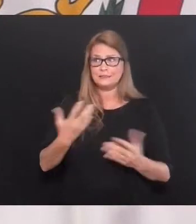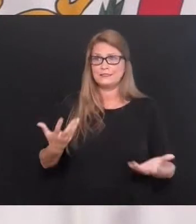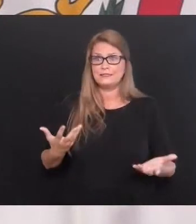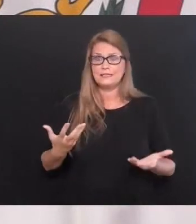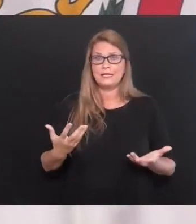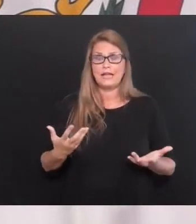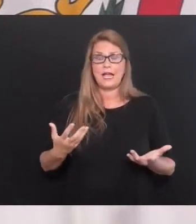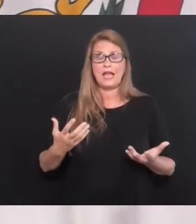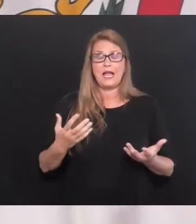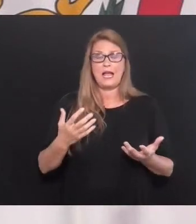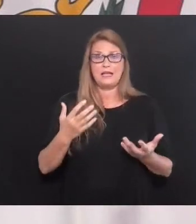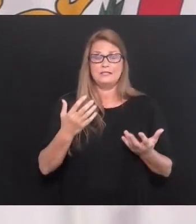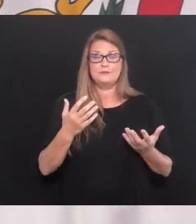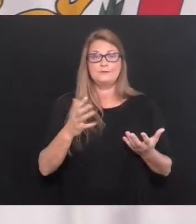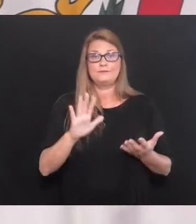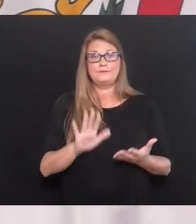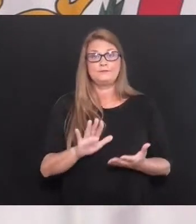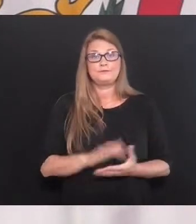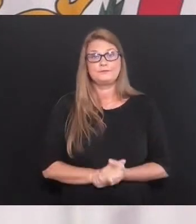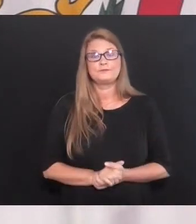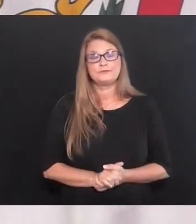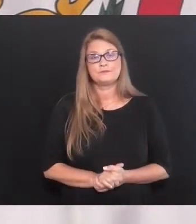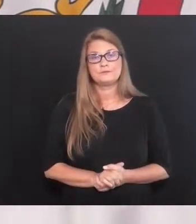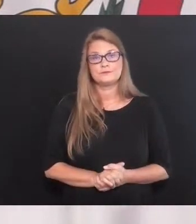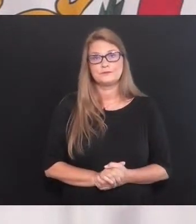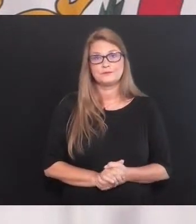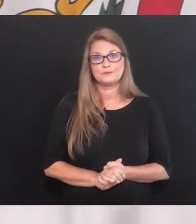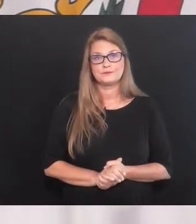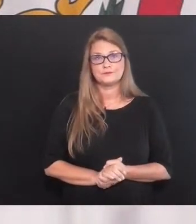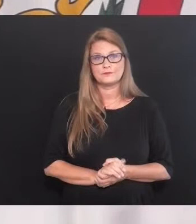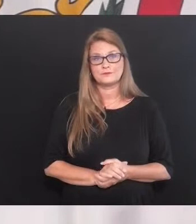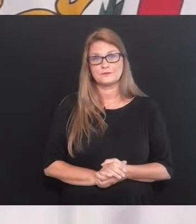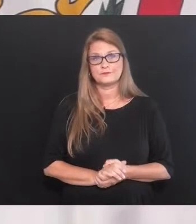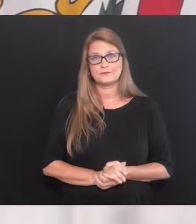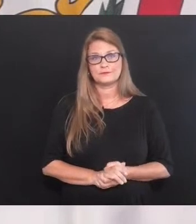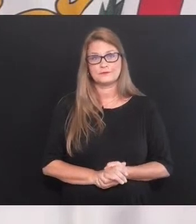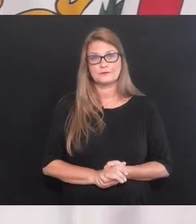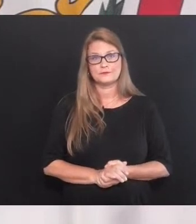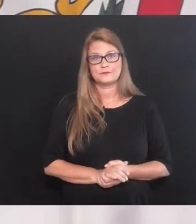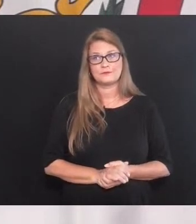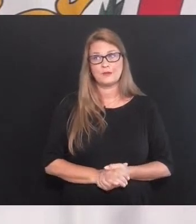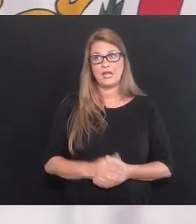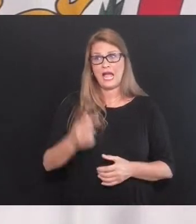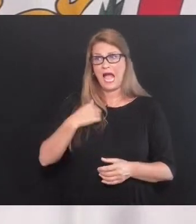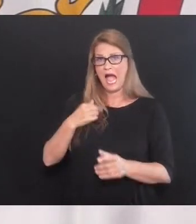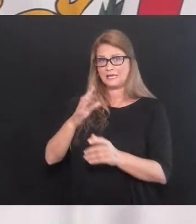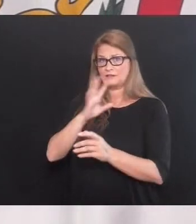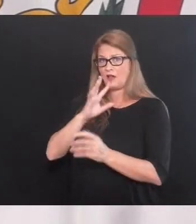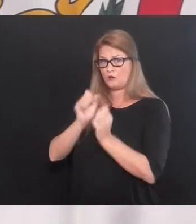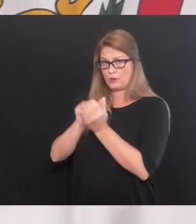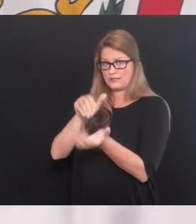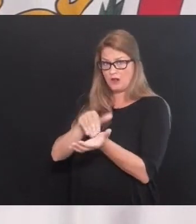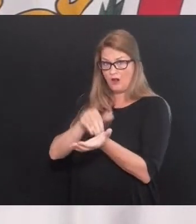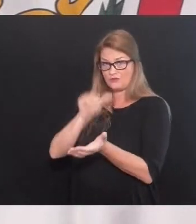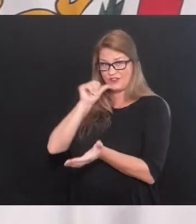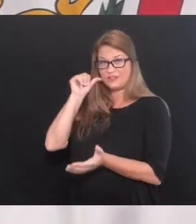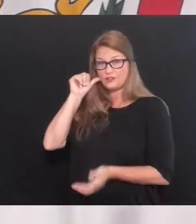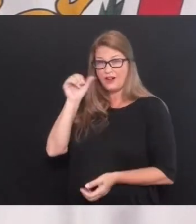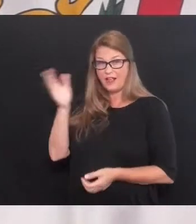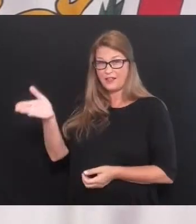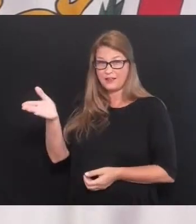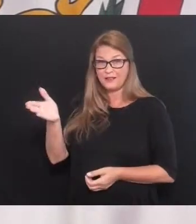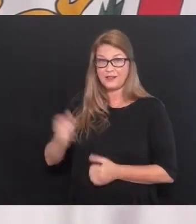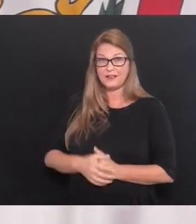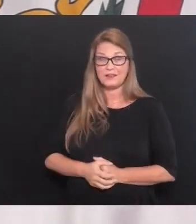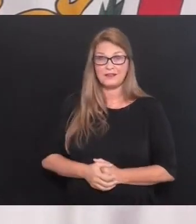we move forward, now just think about this, just 1 second. The doctor yesterday, and I